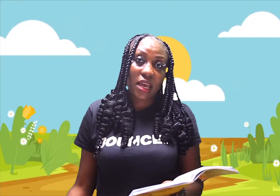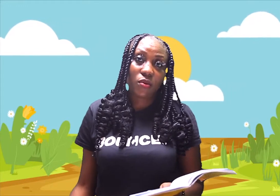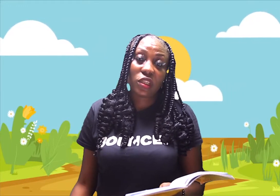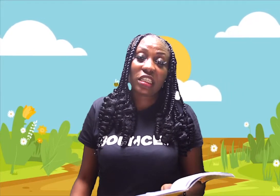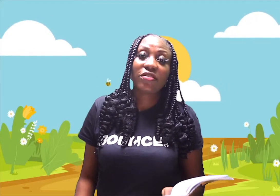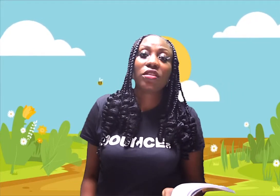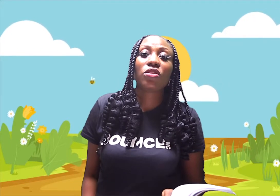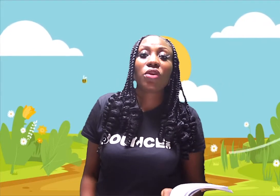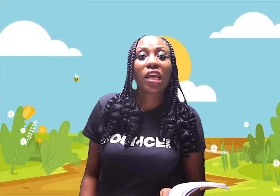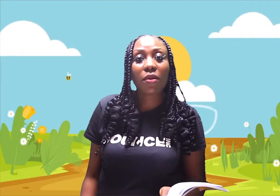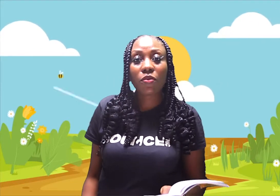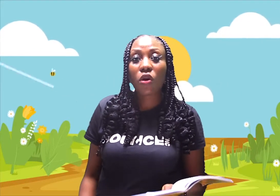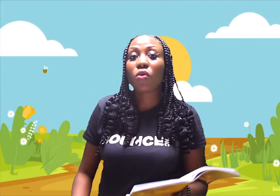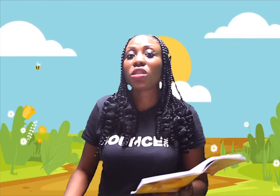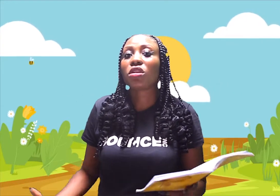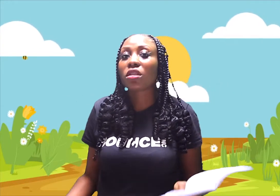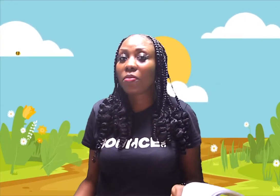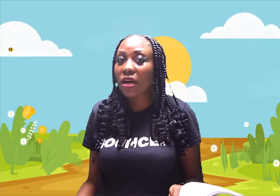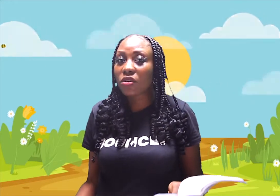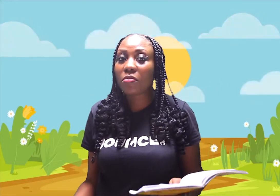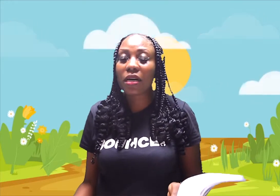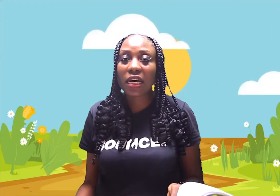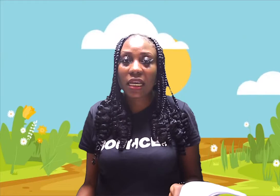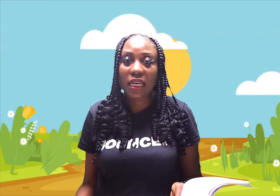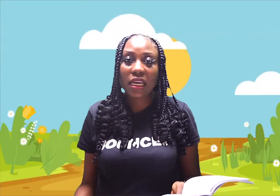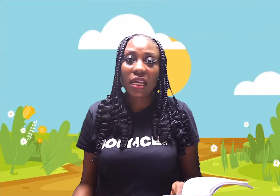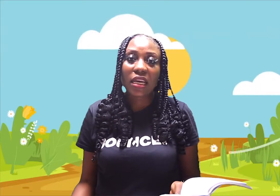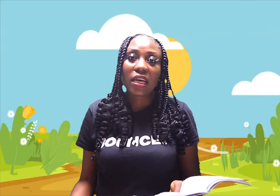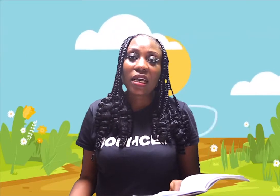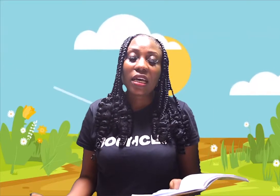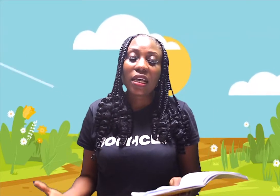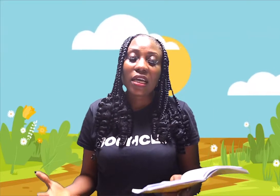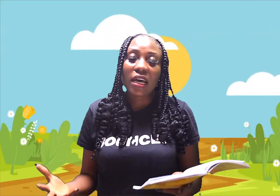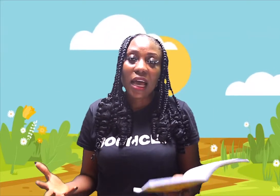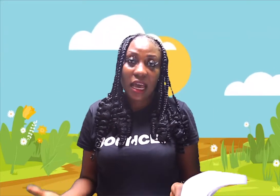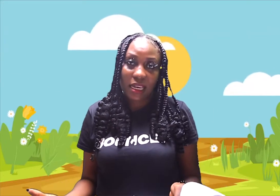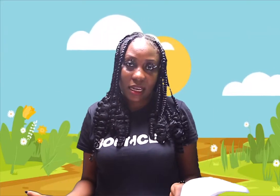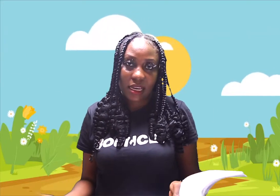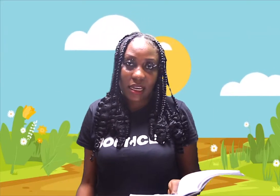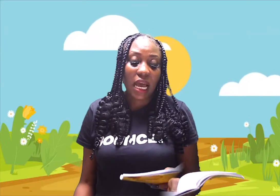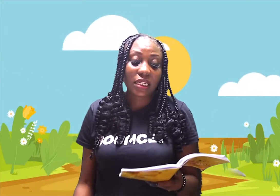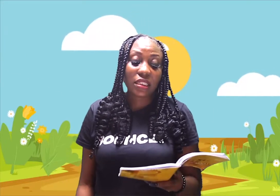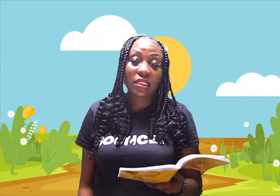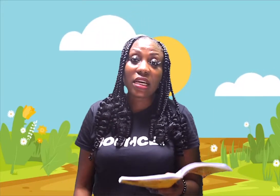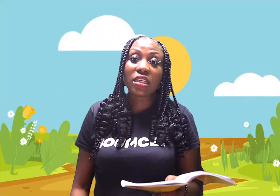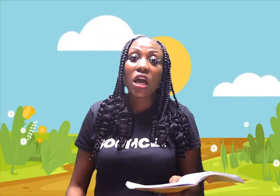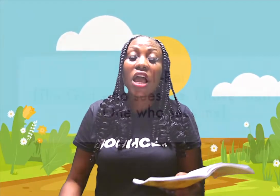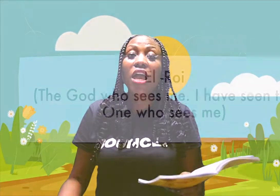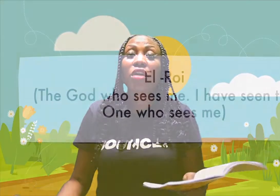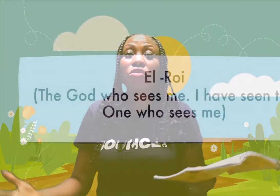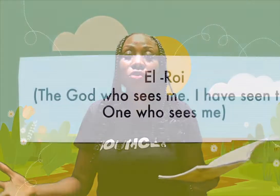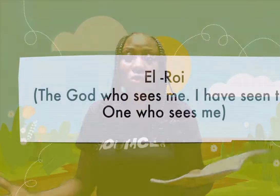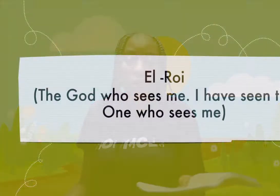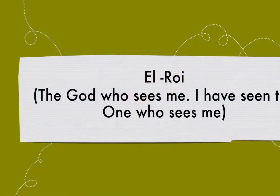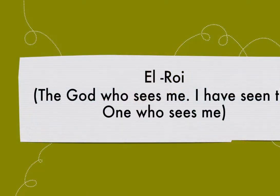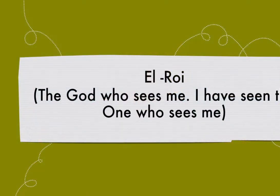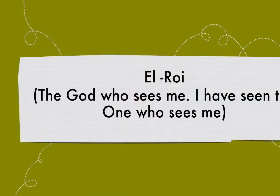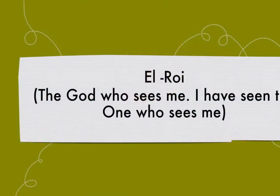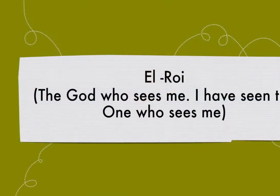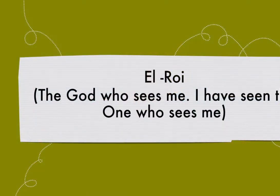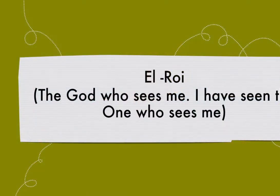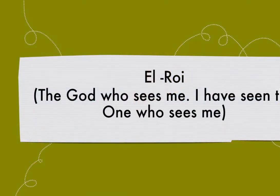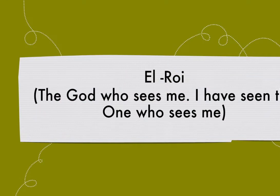God there was given to him or was talked about by Hannah. And she said,